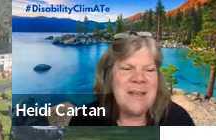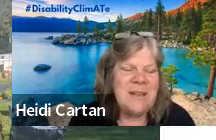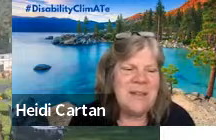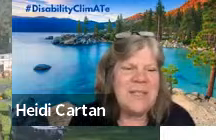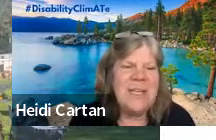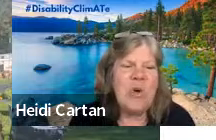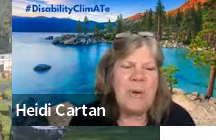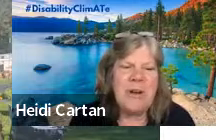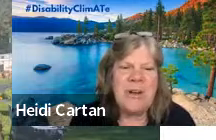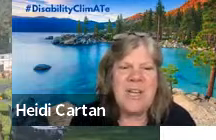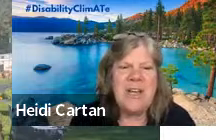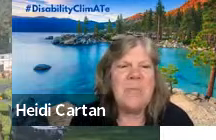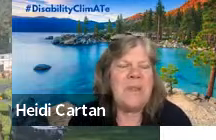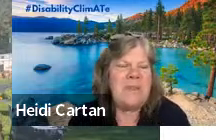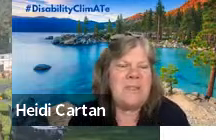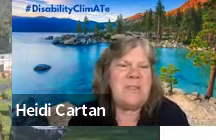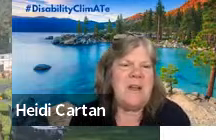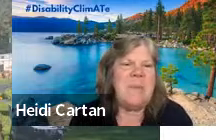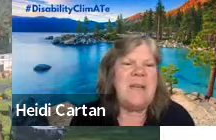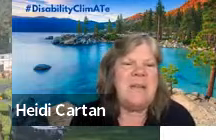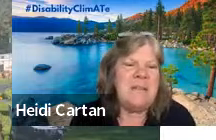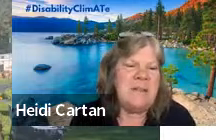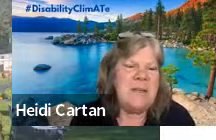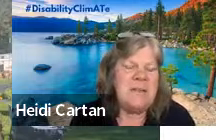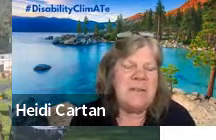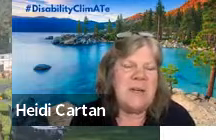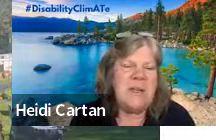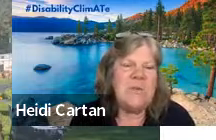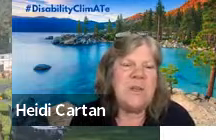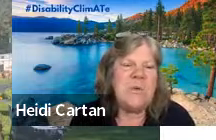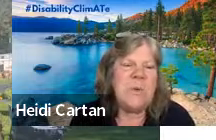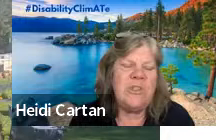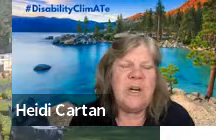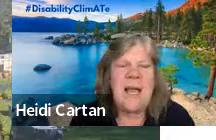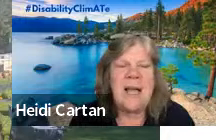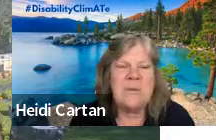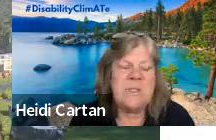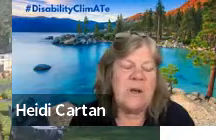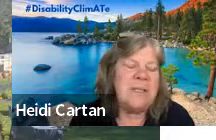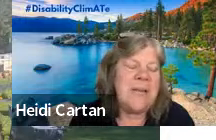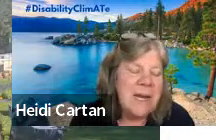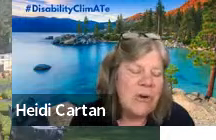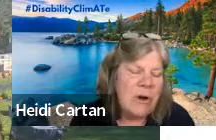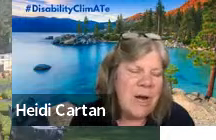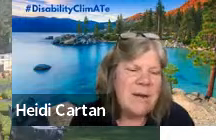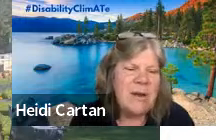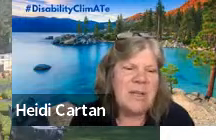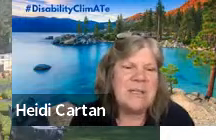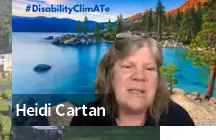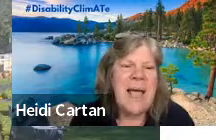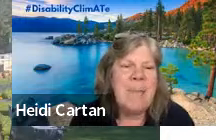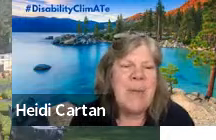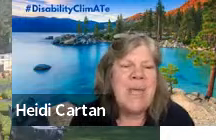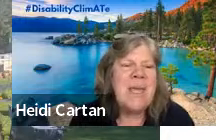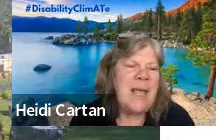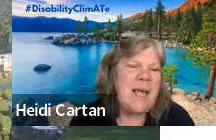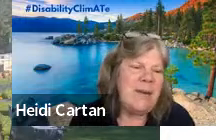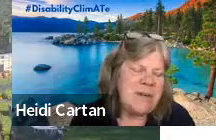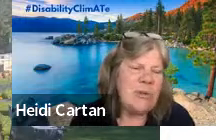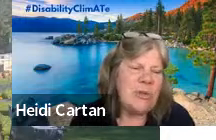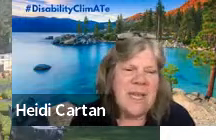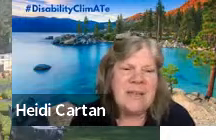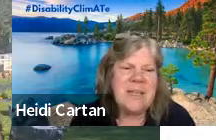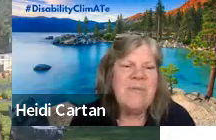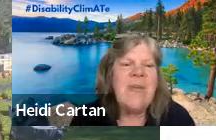the lid open on here, but this young man is using a wheelchair, has what's called an egg crate on his lap